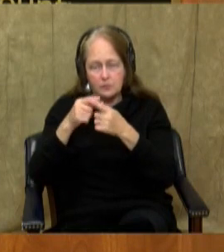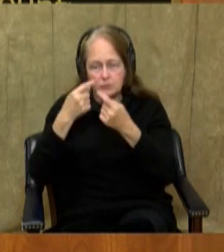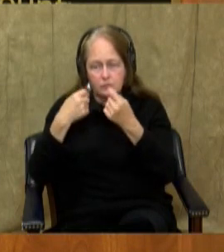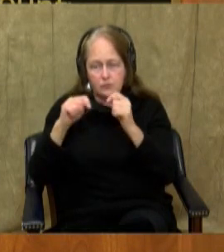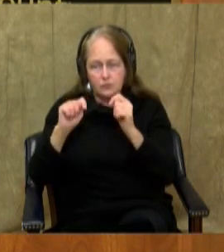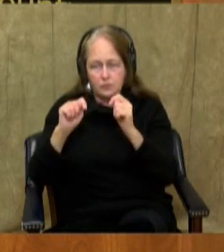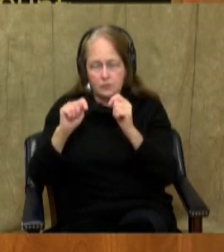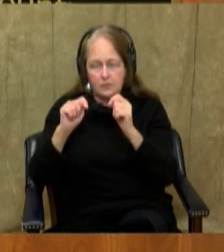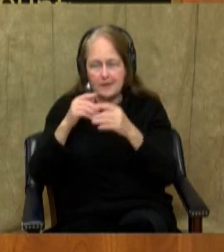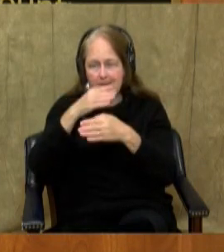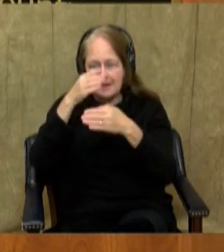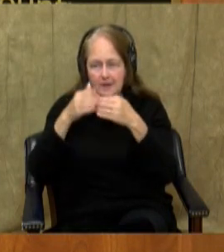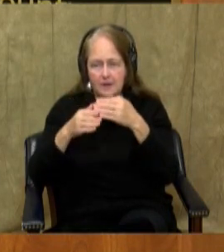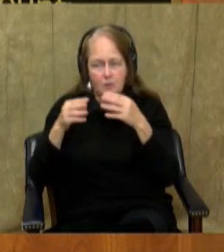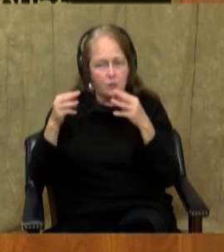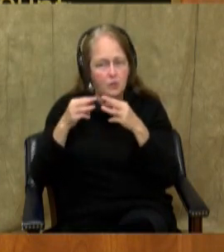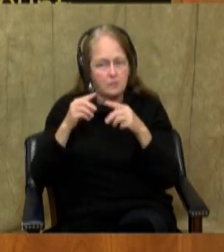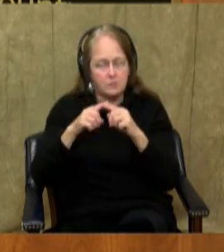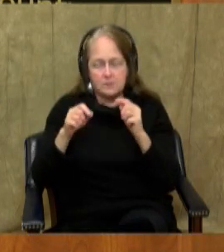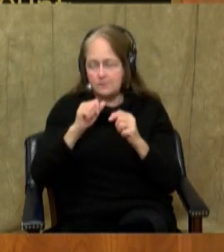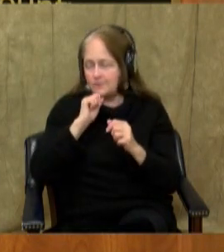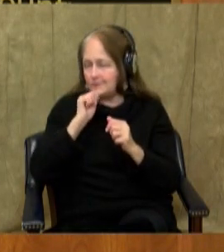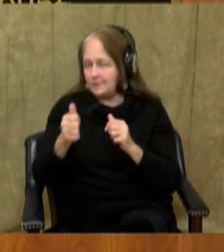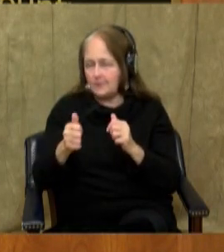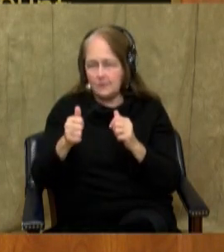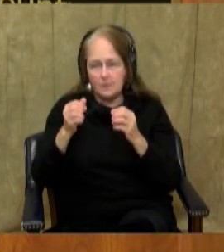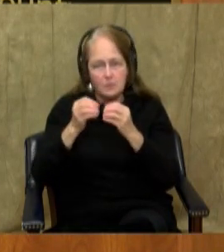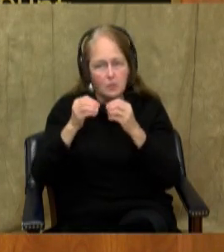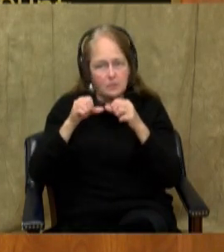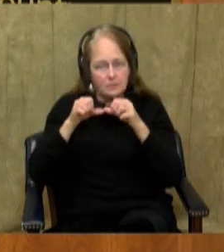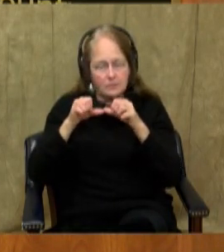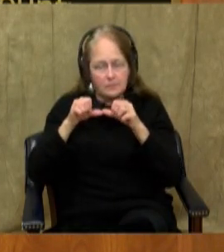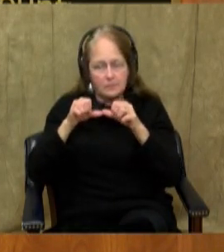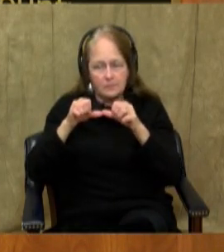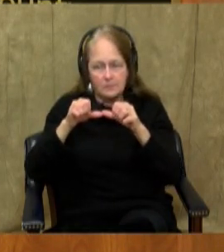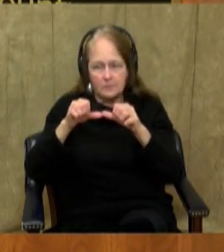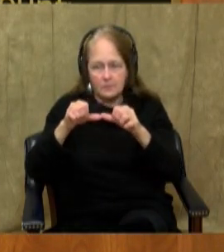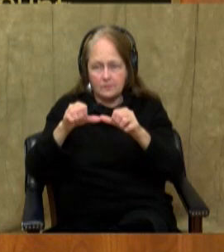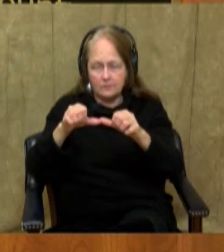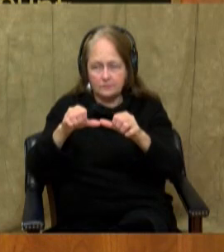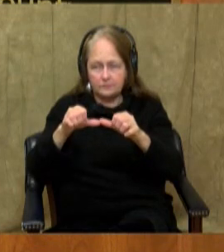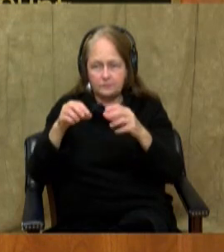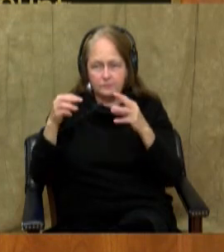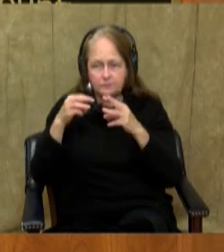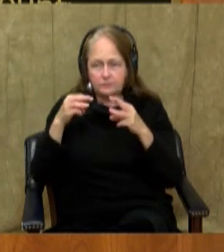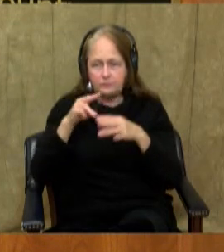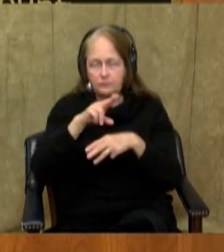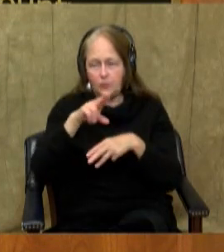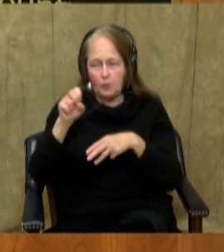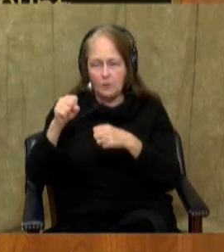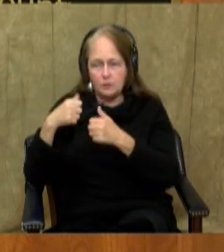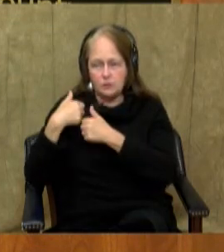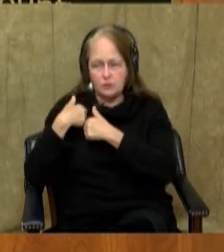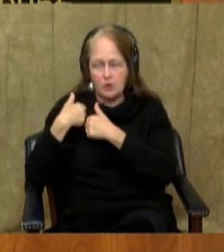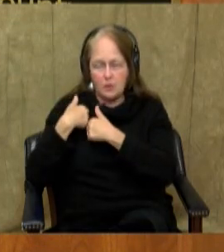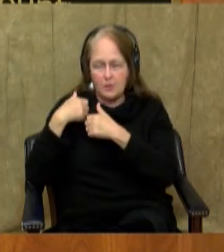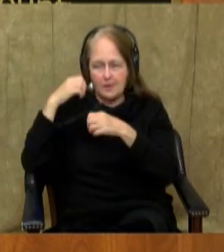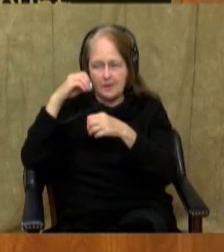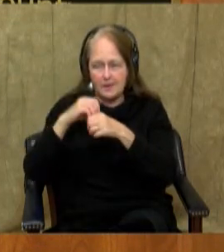try to go ahead and end the war, but it didn't. It did continue on. So now we're going to be looking at the U.S. soldiers in Vietnam.